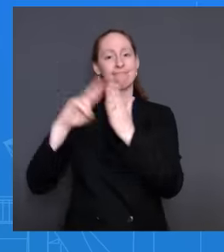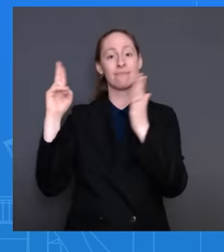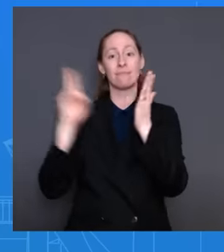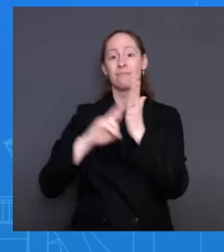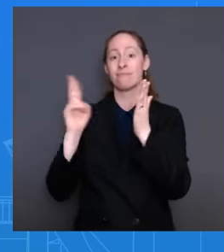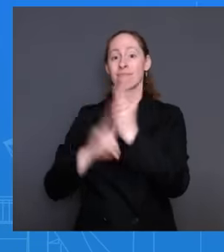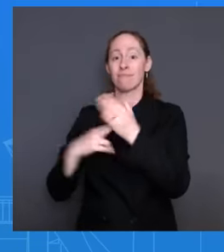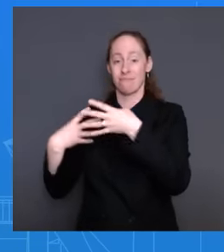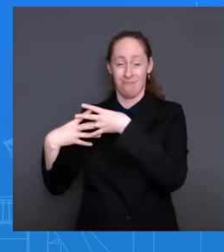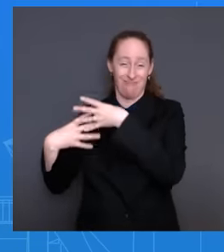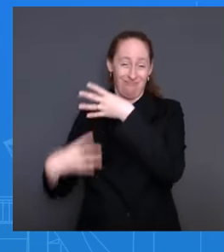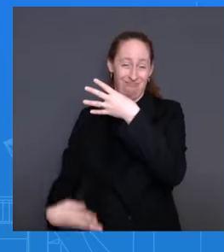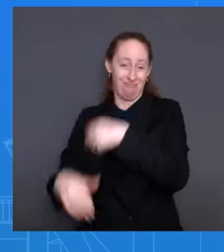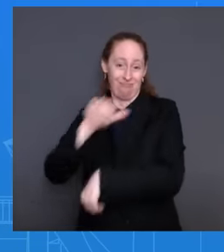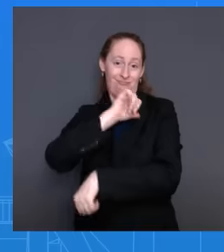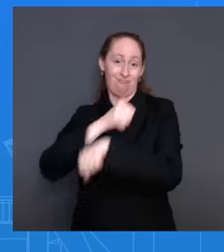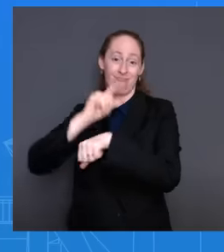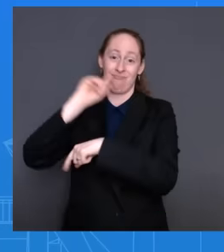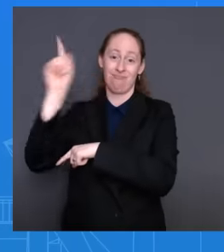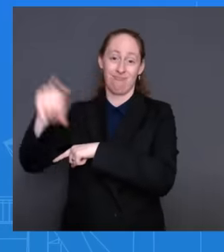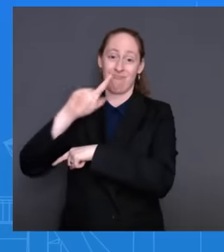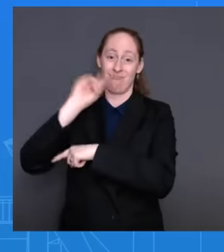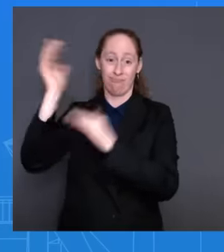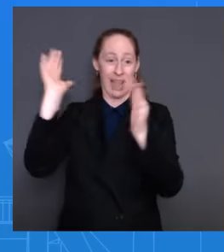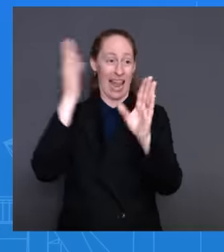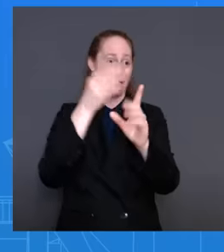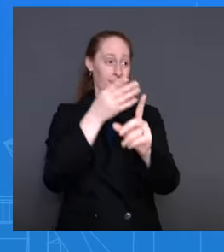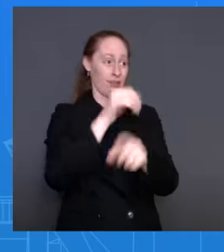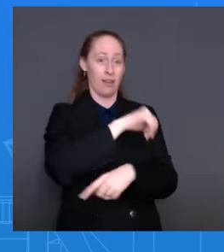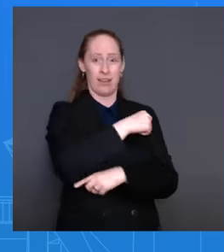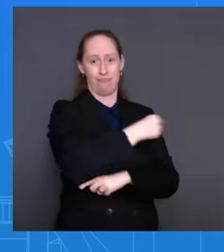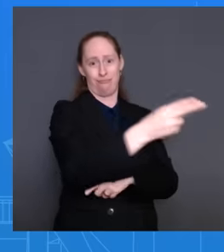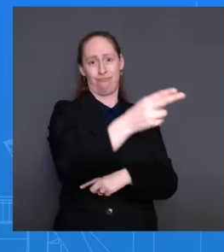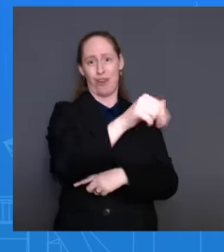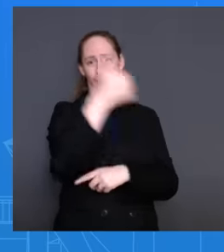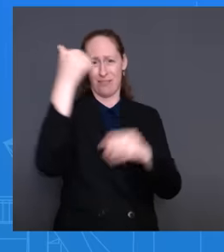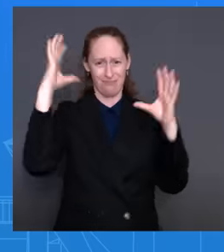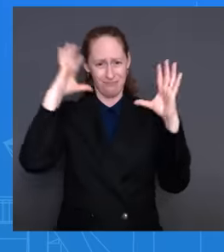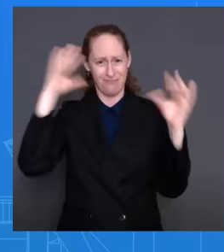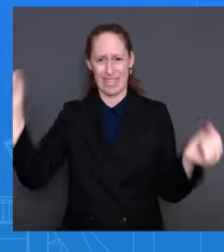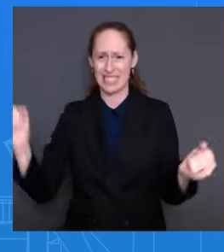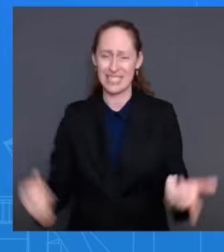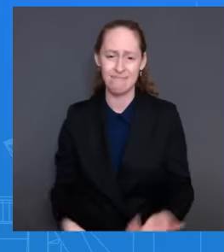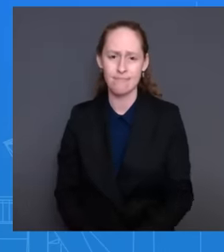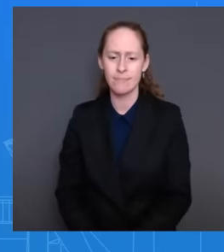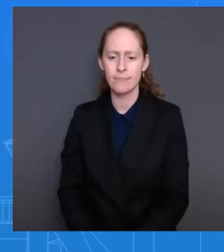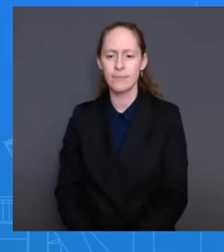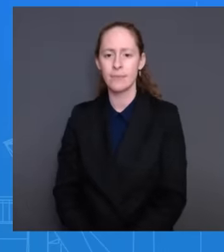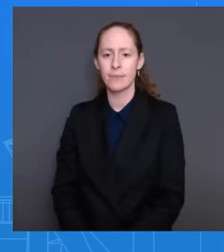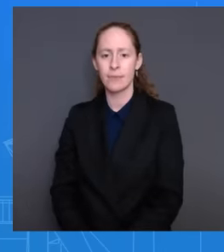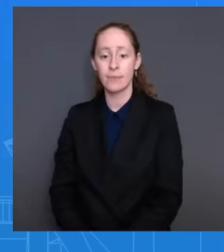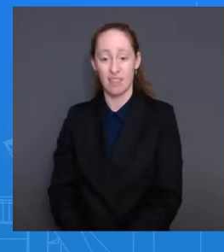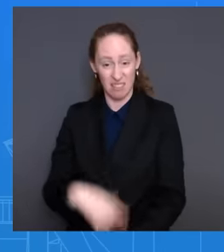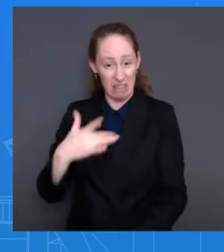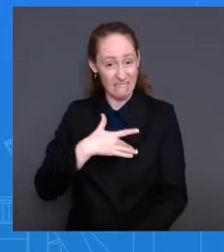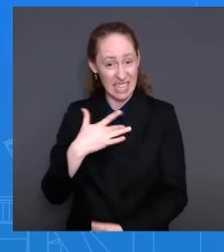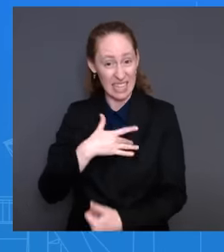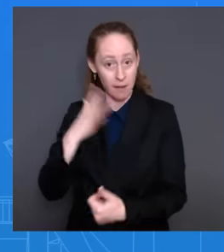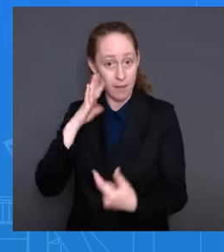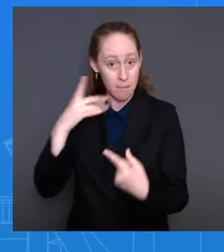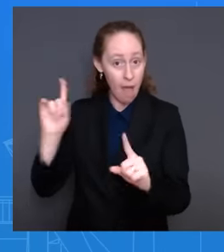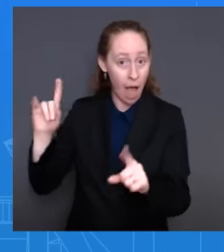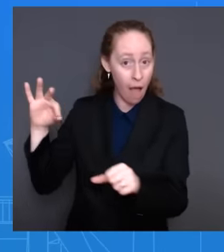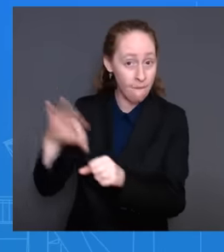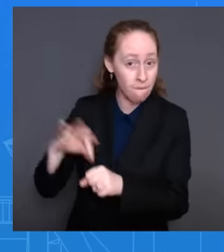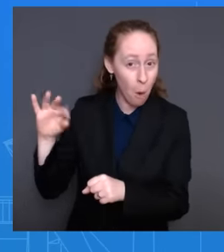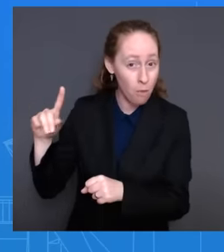has, in particular at this point. How would you gauge his level of confidence that vote is actually going to happen? Look, we're going to continue to try. I cannot,